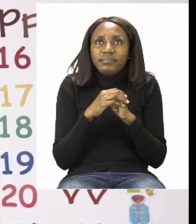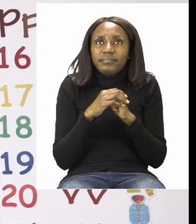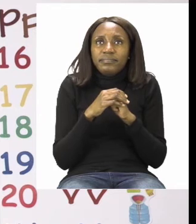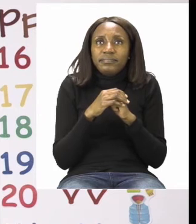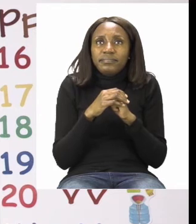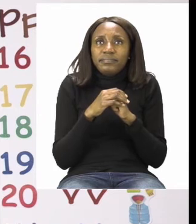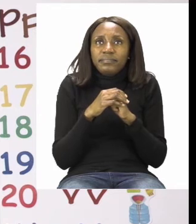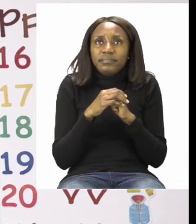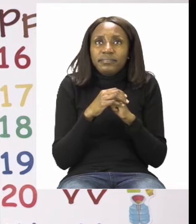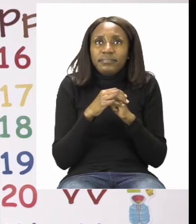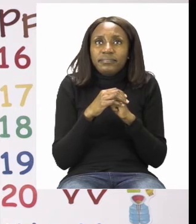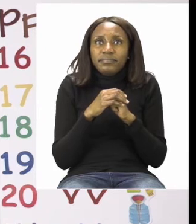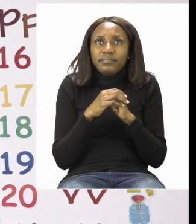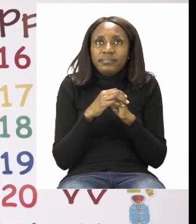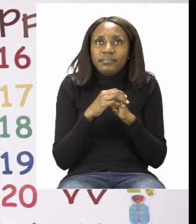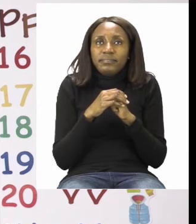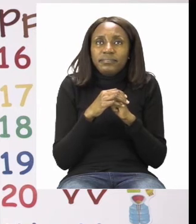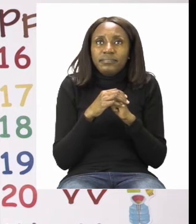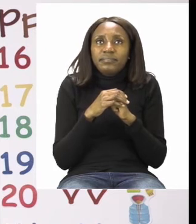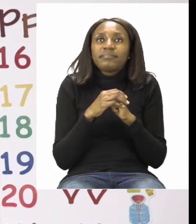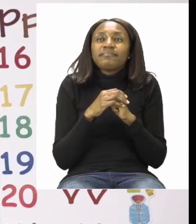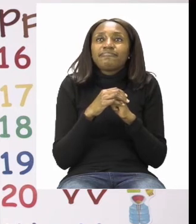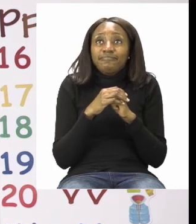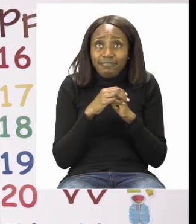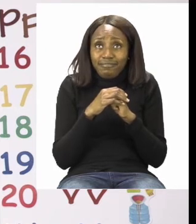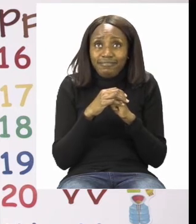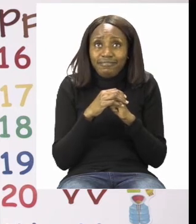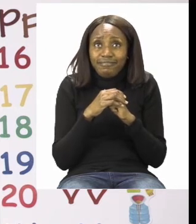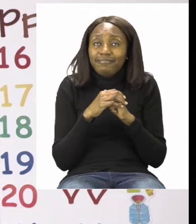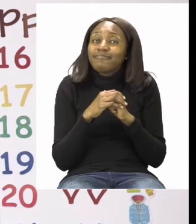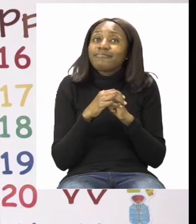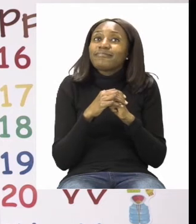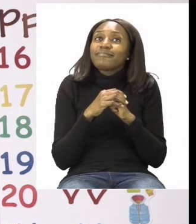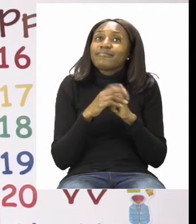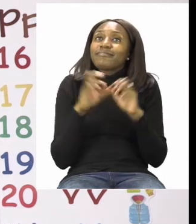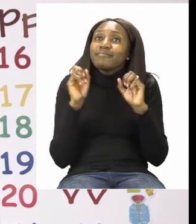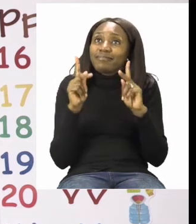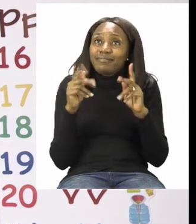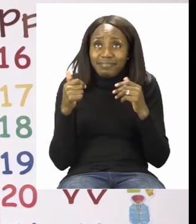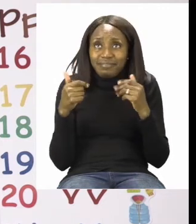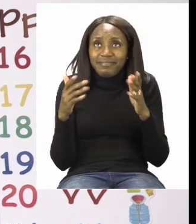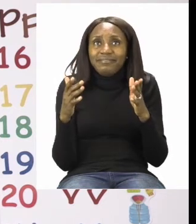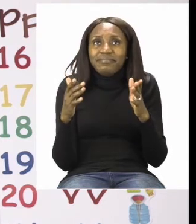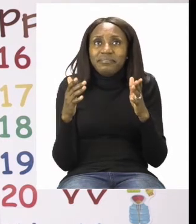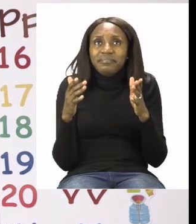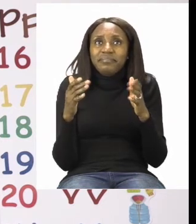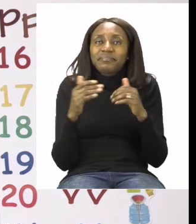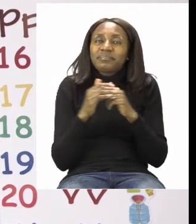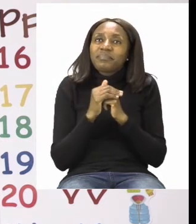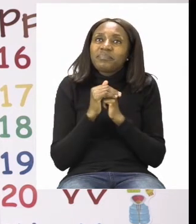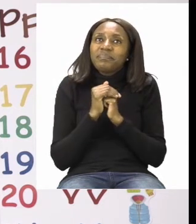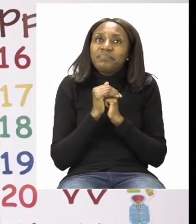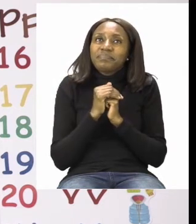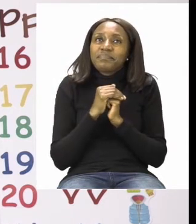and round, until we get to the end. So, let's begin. You with your pencil, me with my